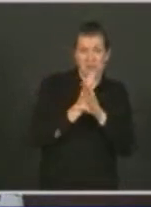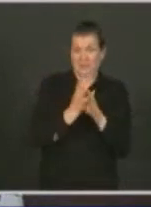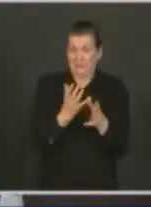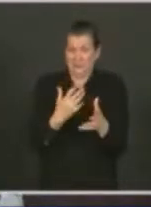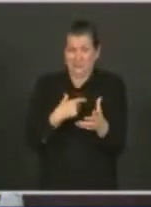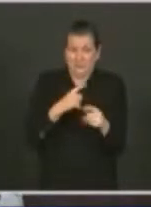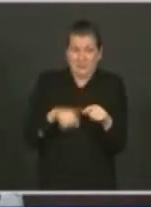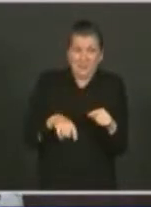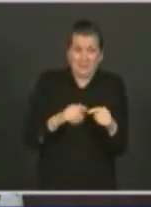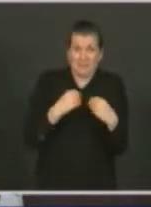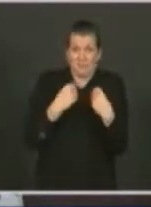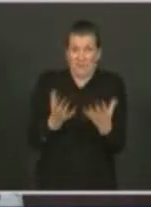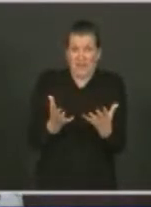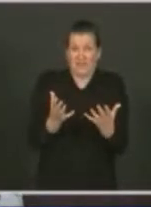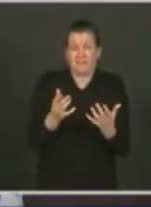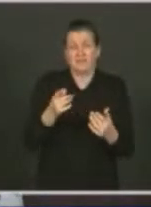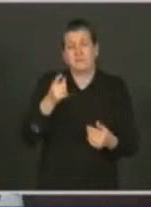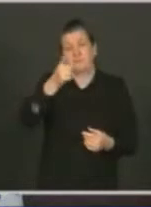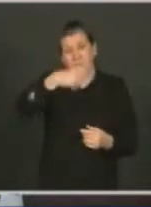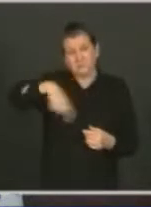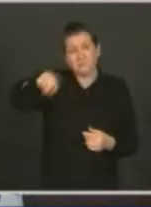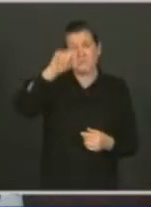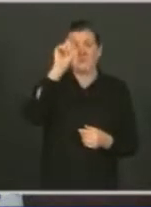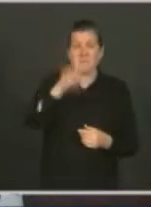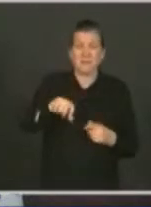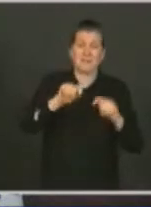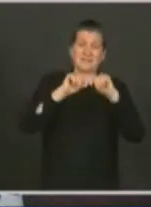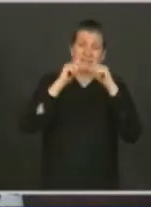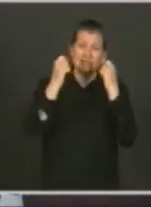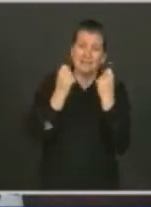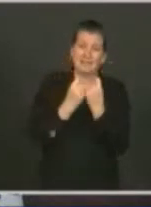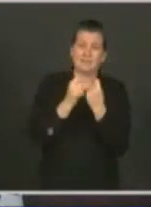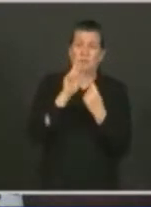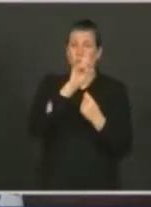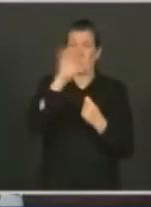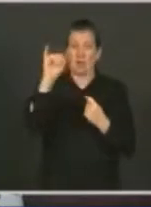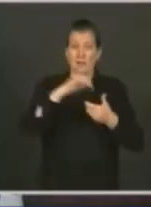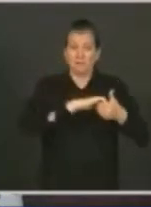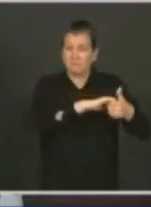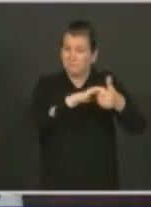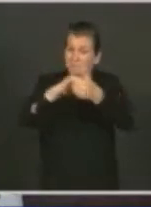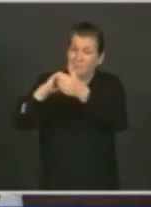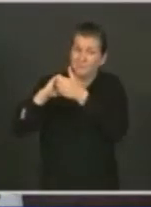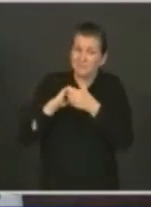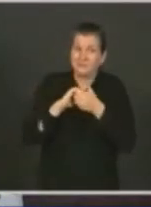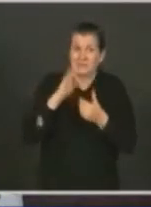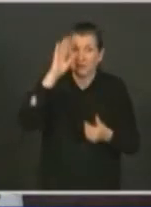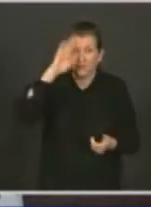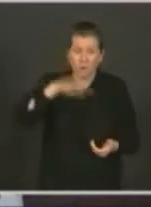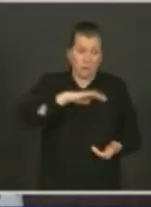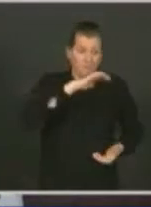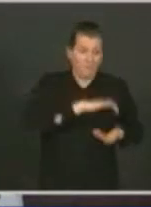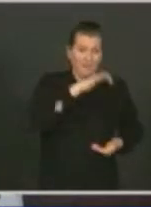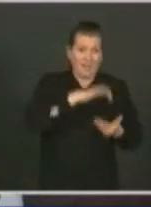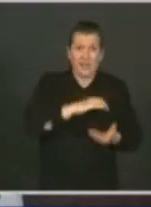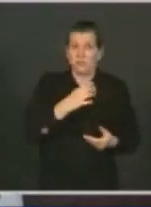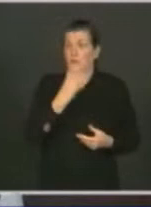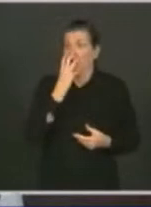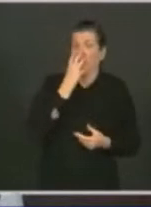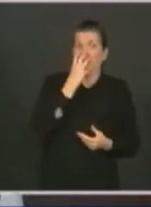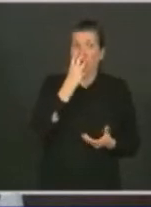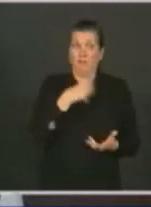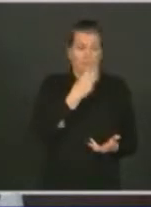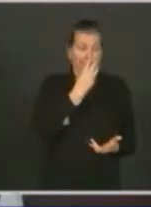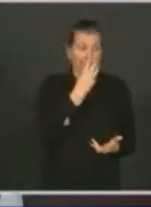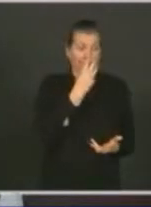place where we have to make decisions about who gets on a ventilator and who doesn't get on a ventilator. We have the power to stop this and change this. So we are very, very hopeful